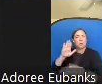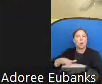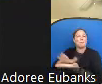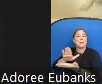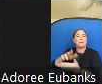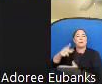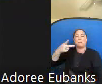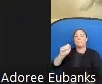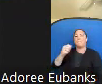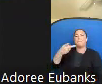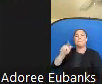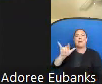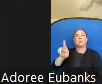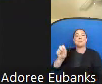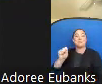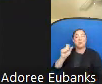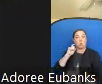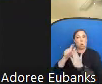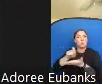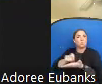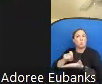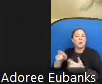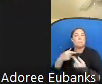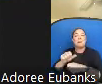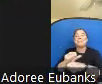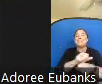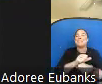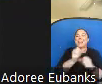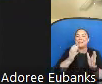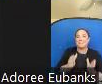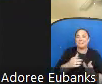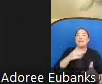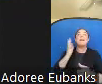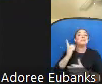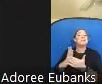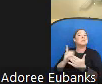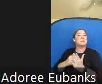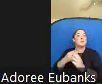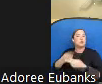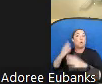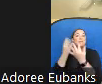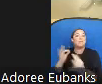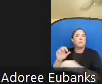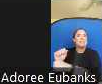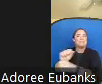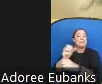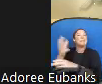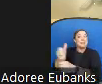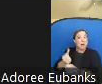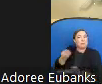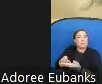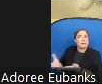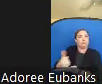the presence of potter slaves and free potters who received wages that he describes as being, quote, comparable to, quote,